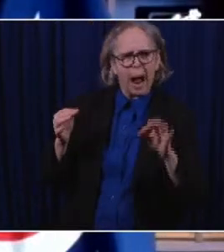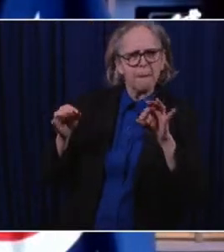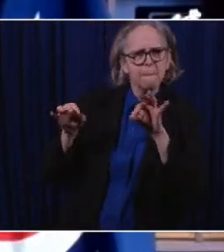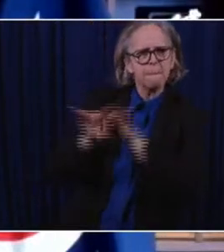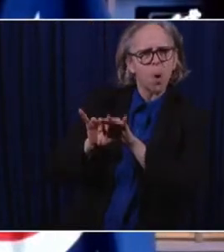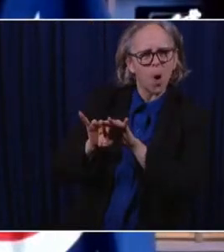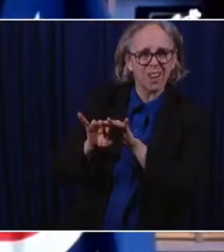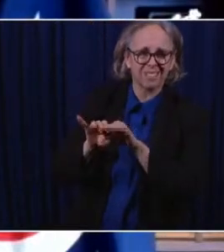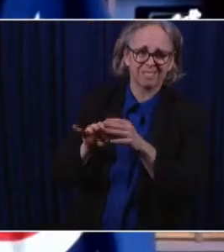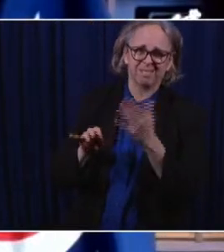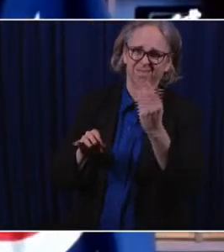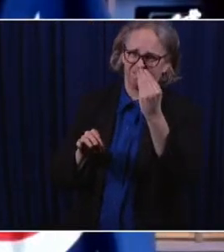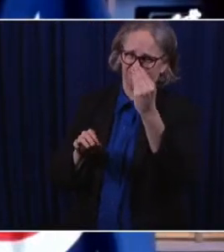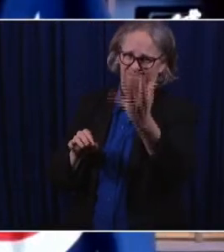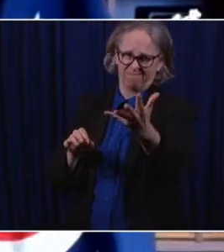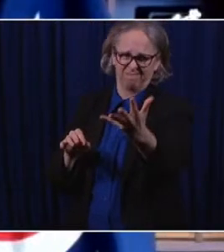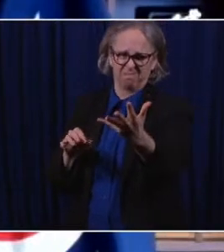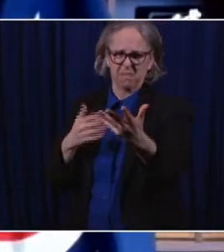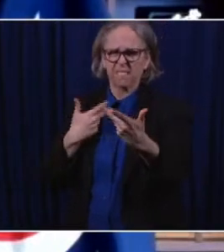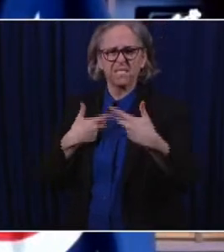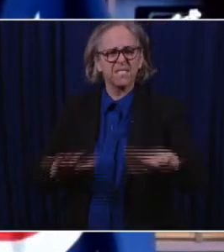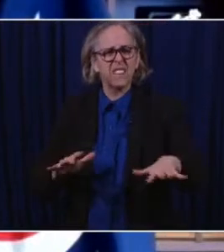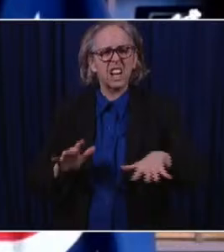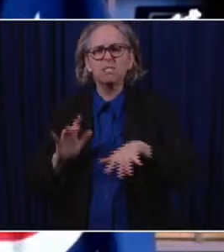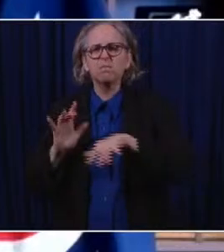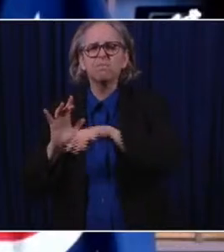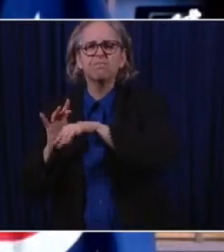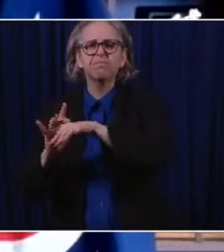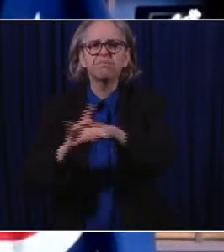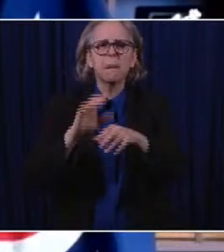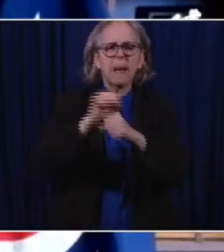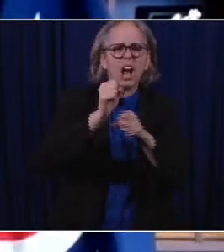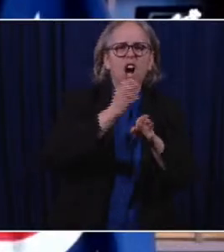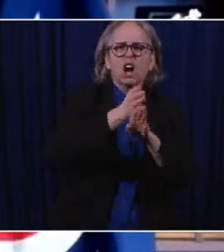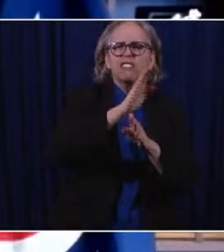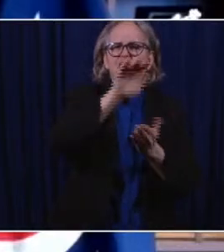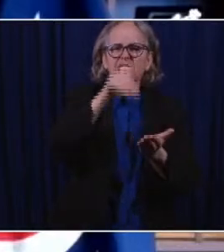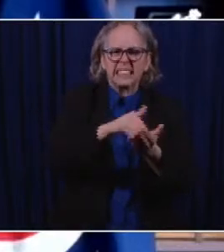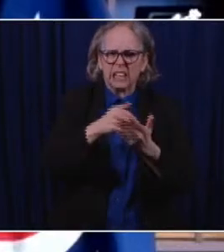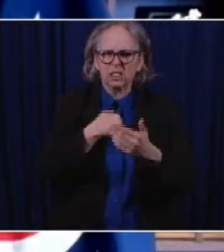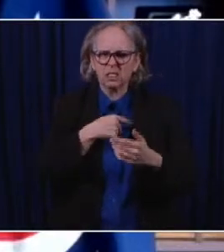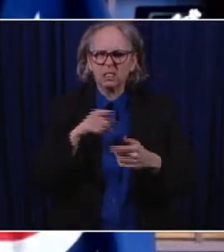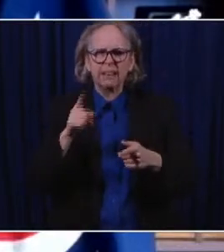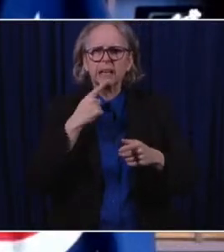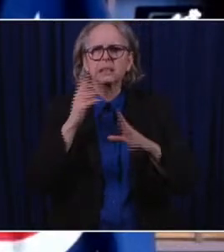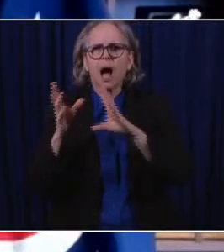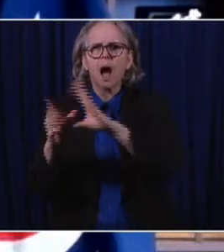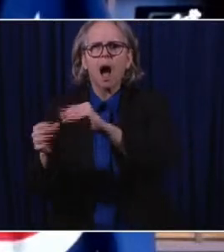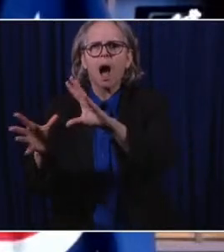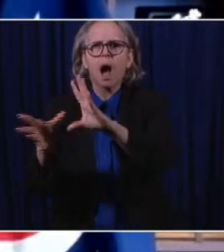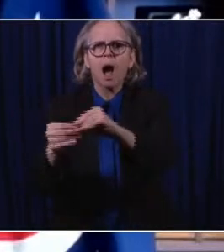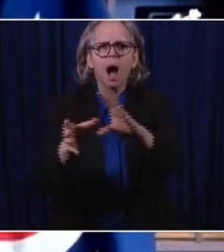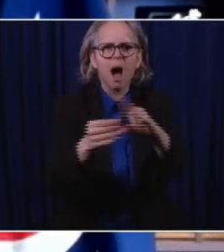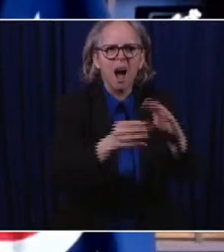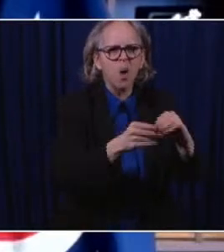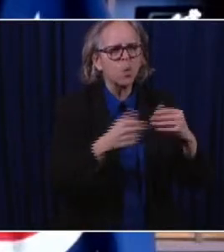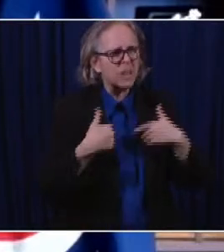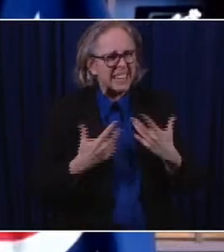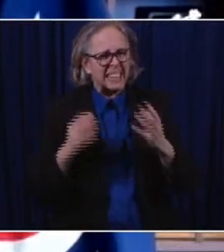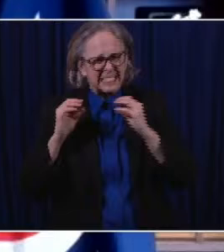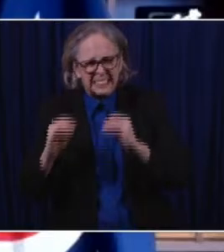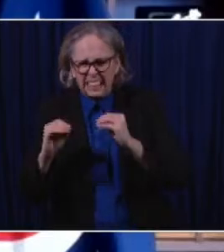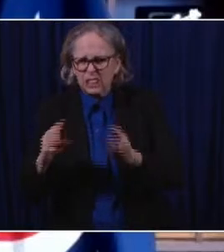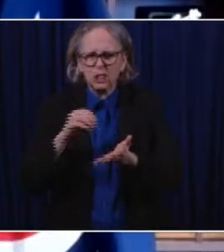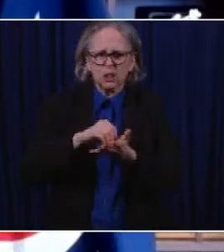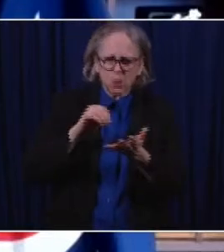career centers across the state. They say that we educate a student, but at the end of the year, they have to take the